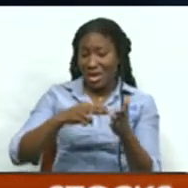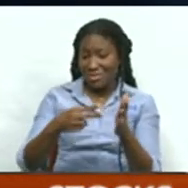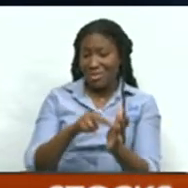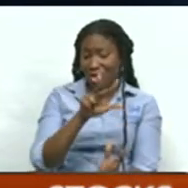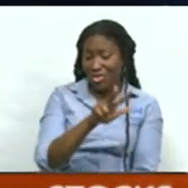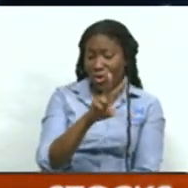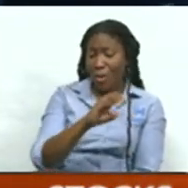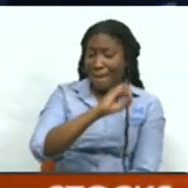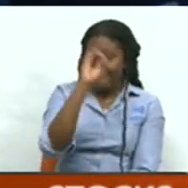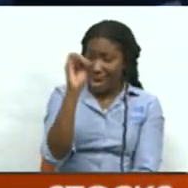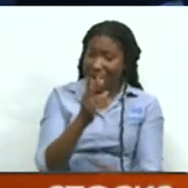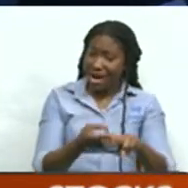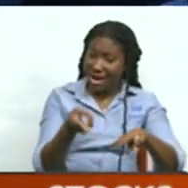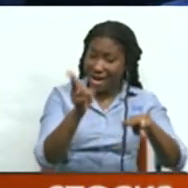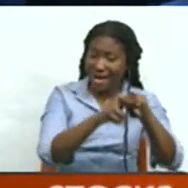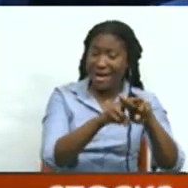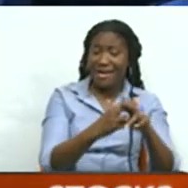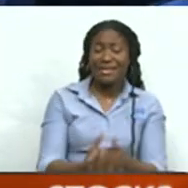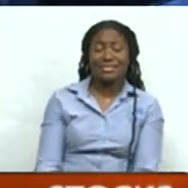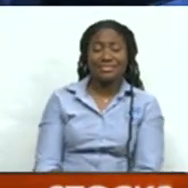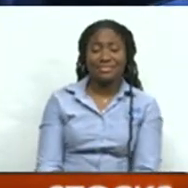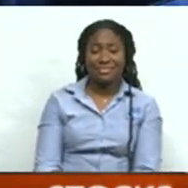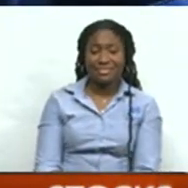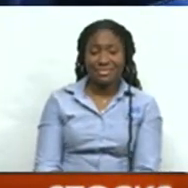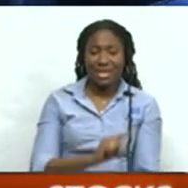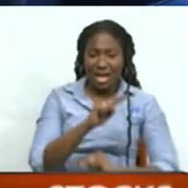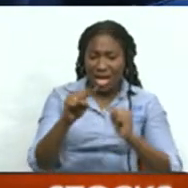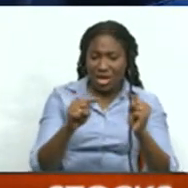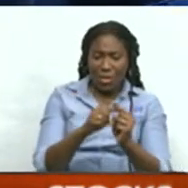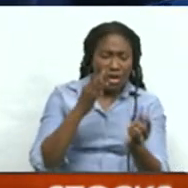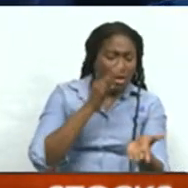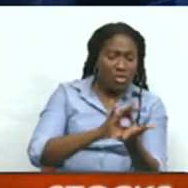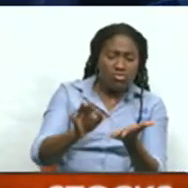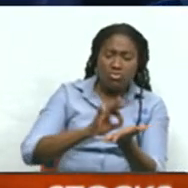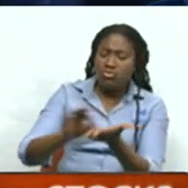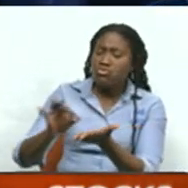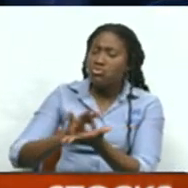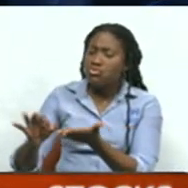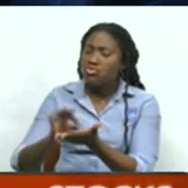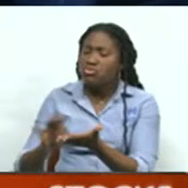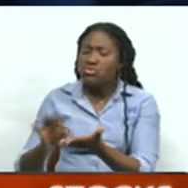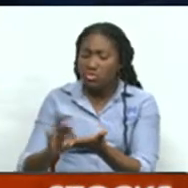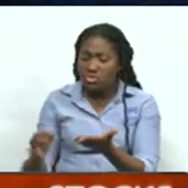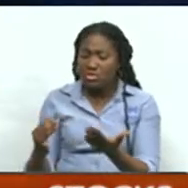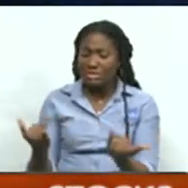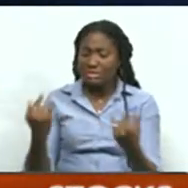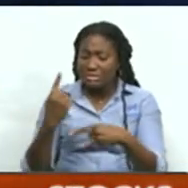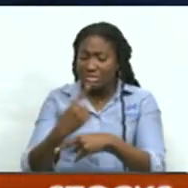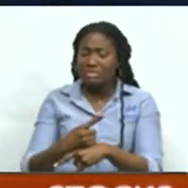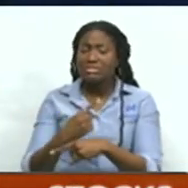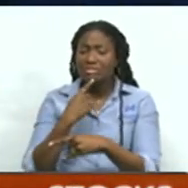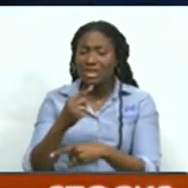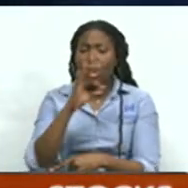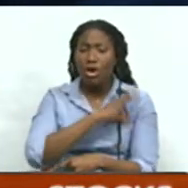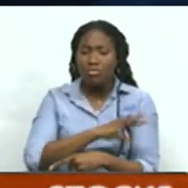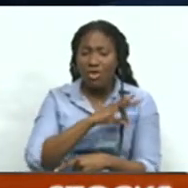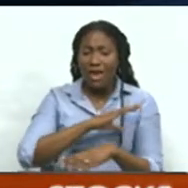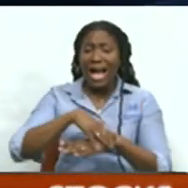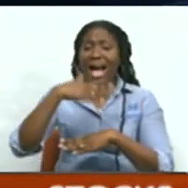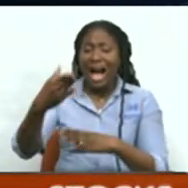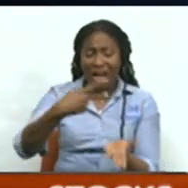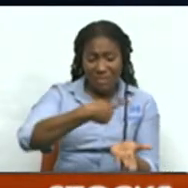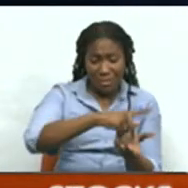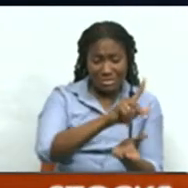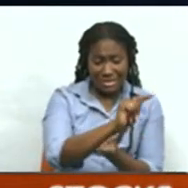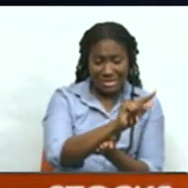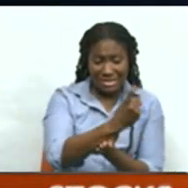increase. In its consolidated unaudited results published today, profit after tax attributable to shareholders